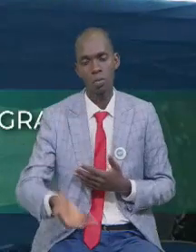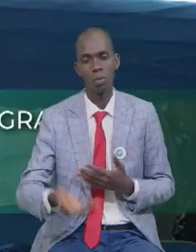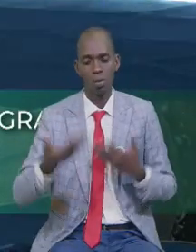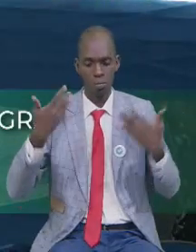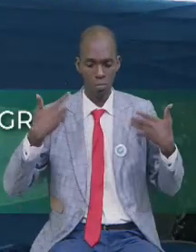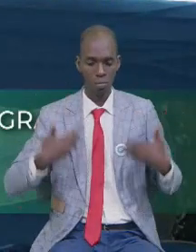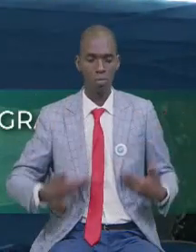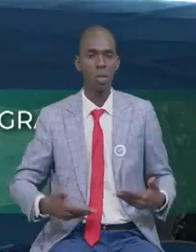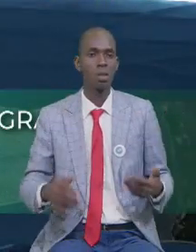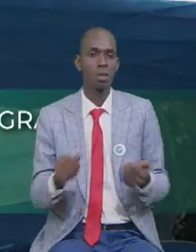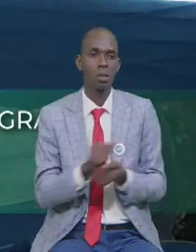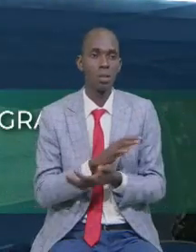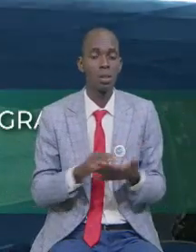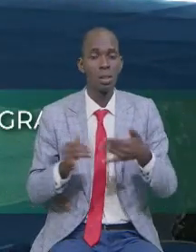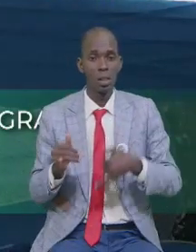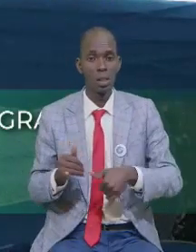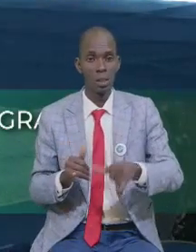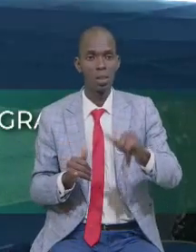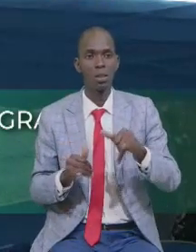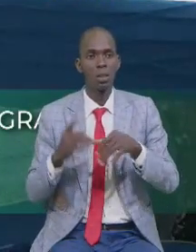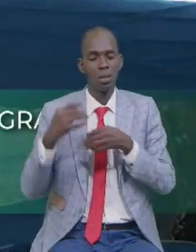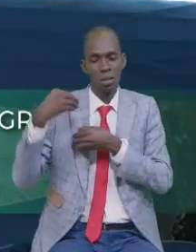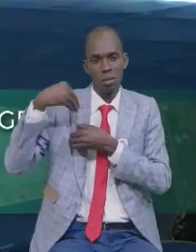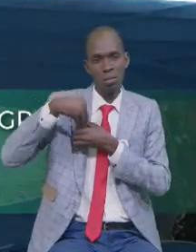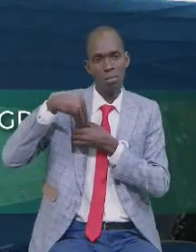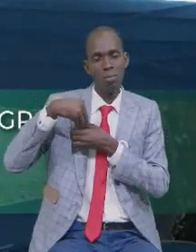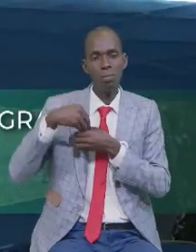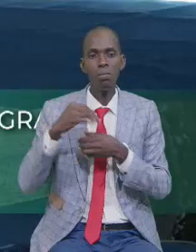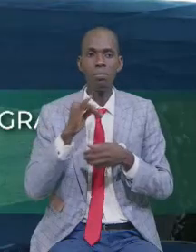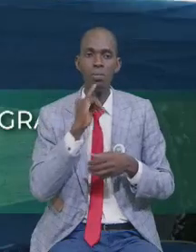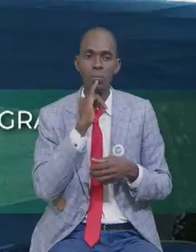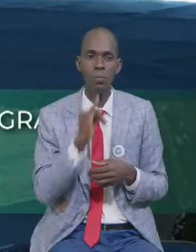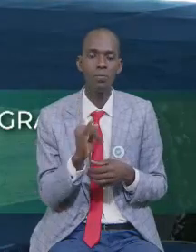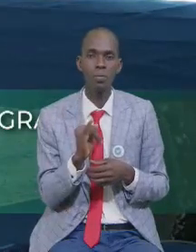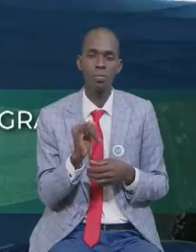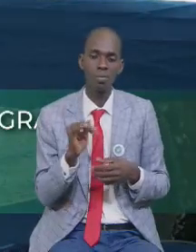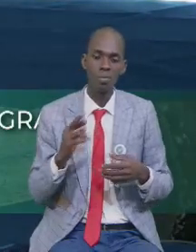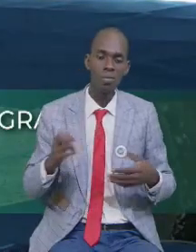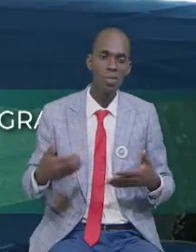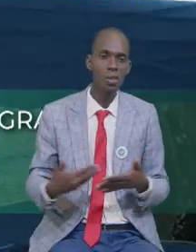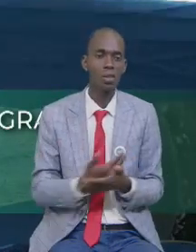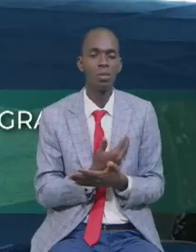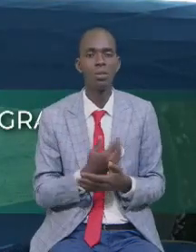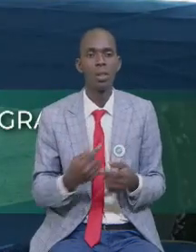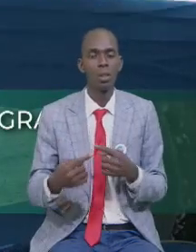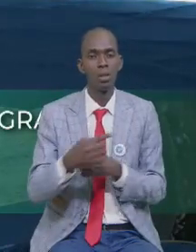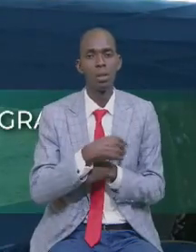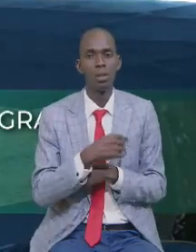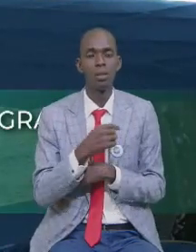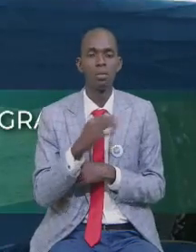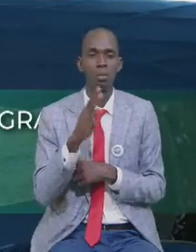perish, yet the inward man is renewed day by